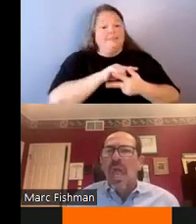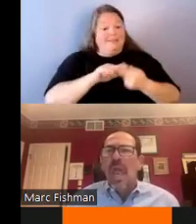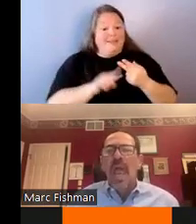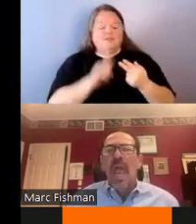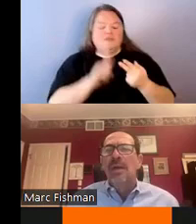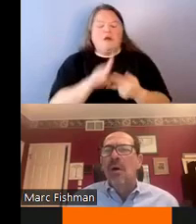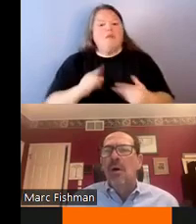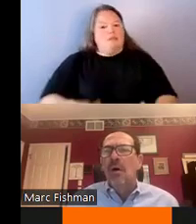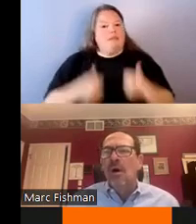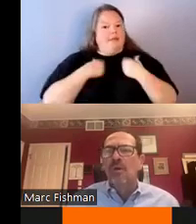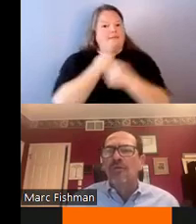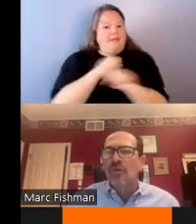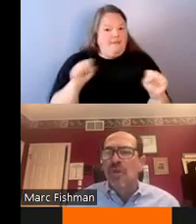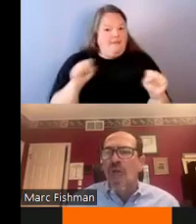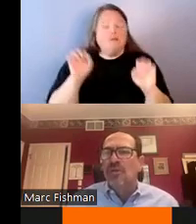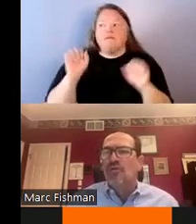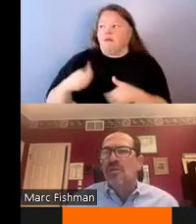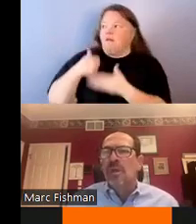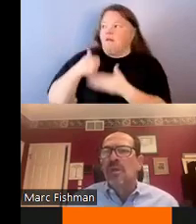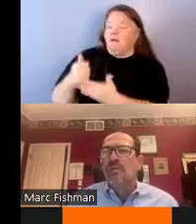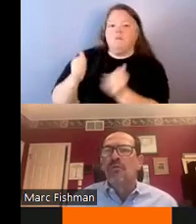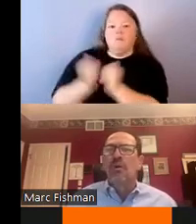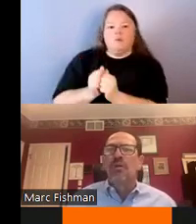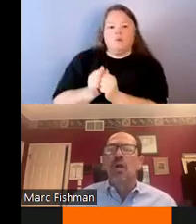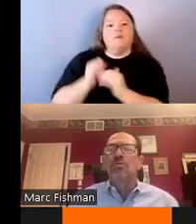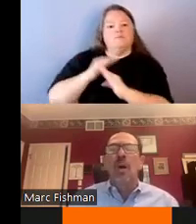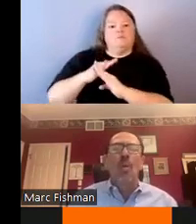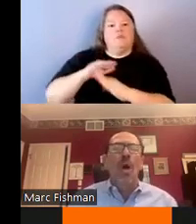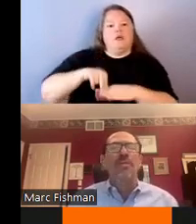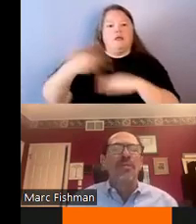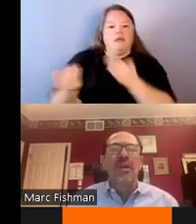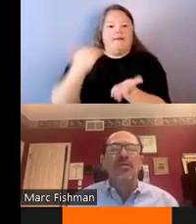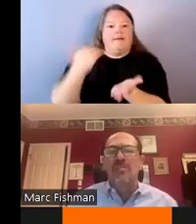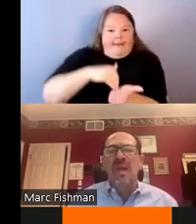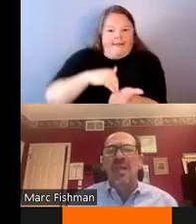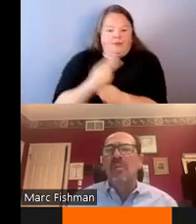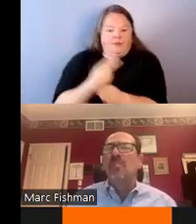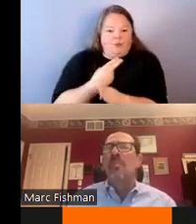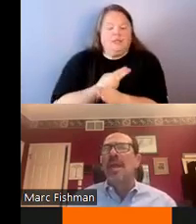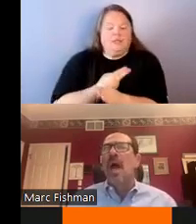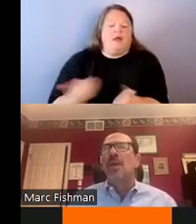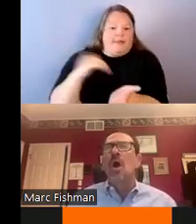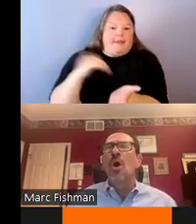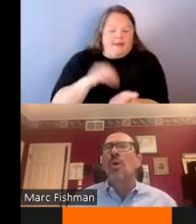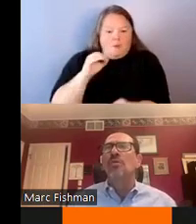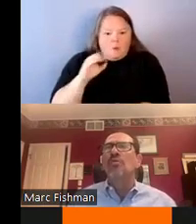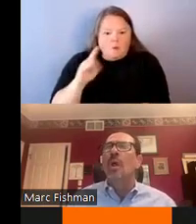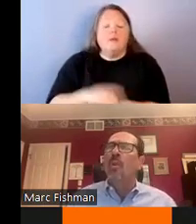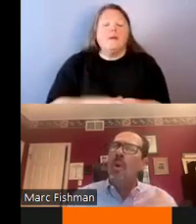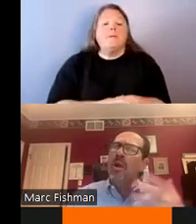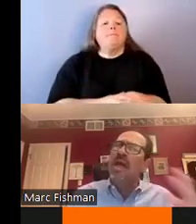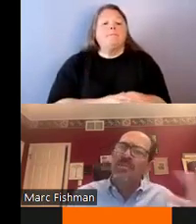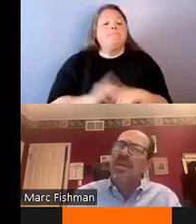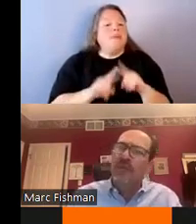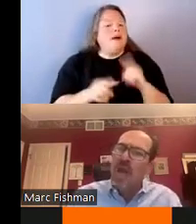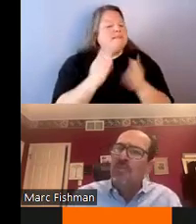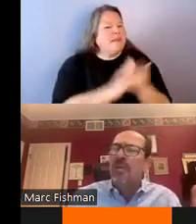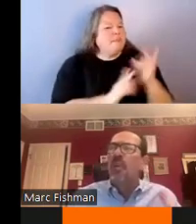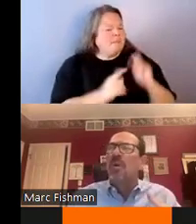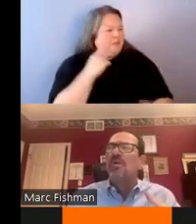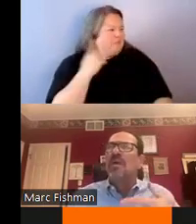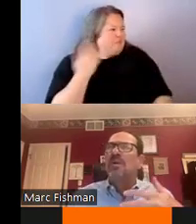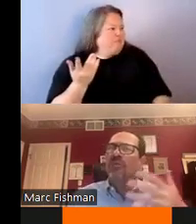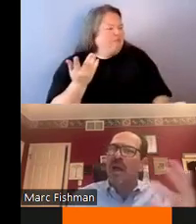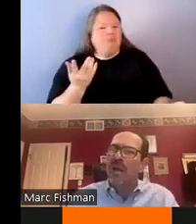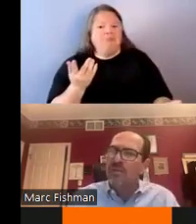relapse and are our first-line treatment for adults. But one of the things that many people may not know is, well, what does that mean for young